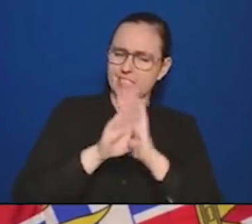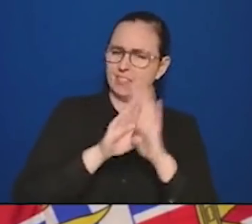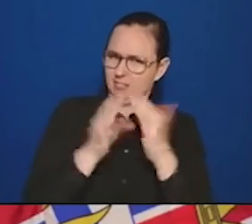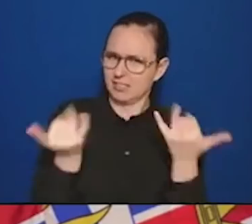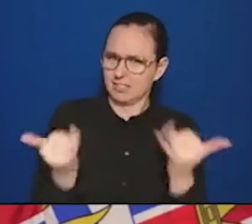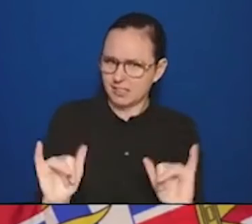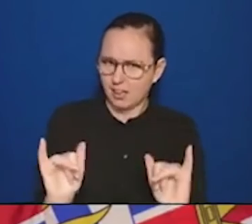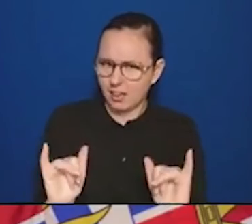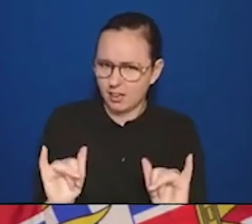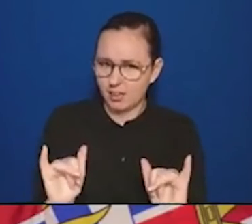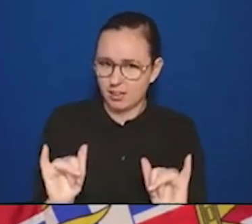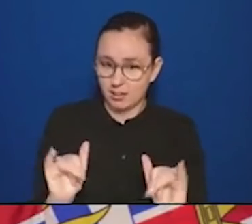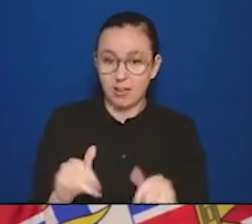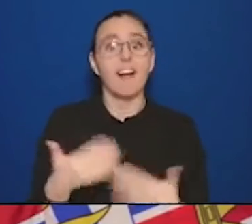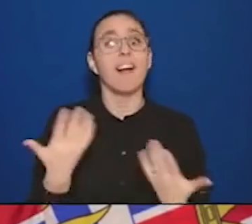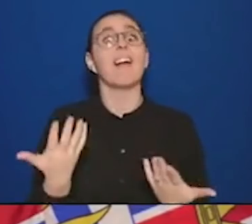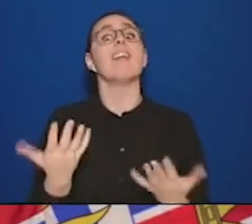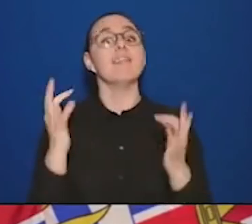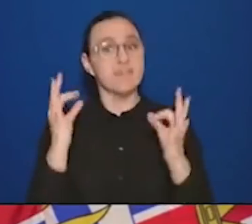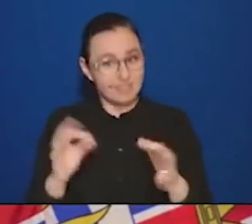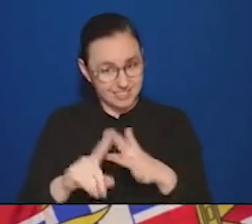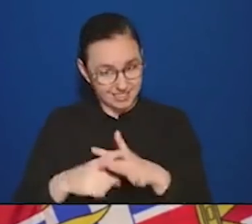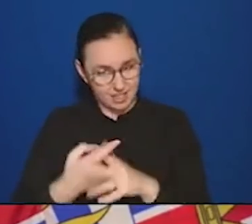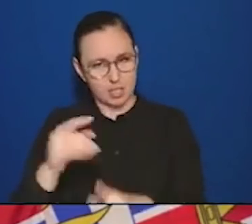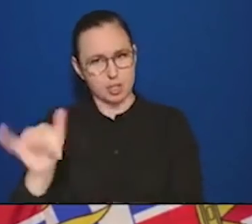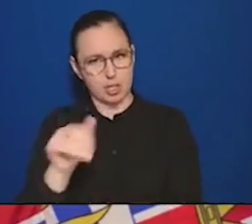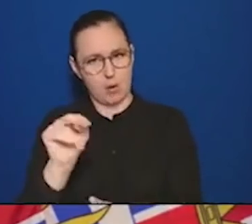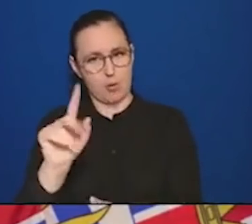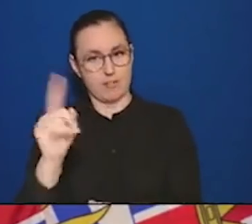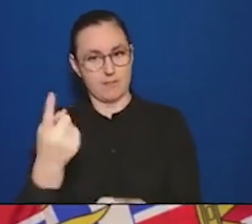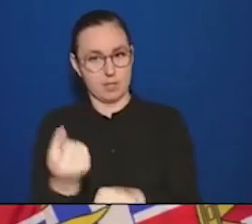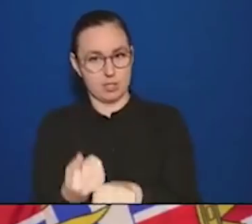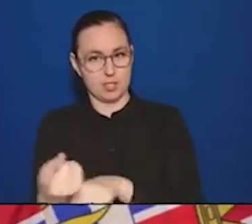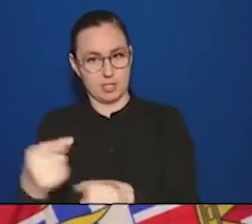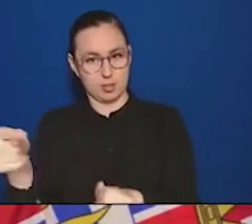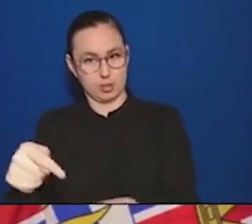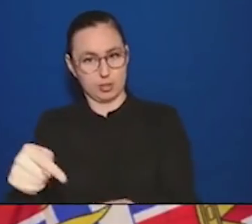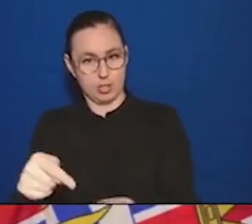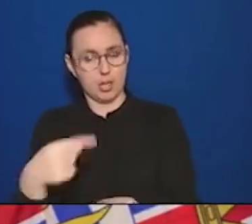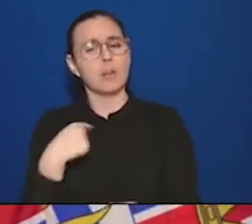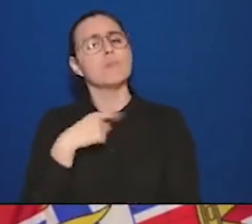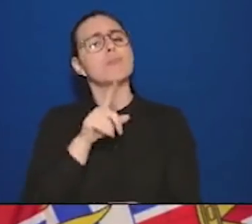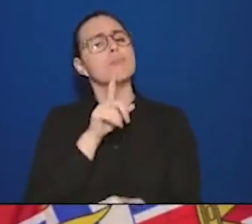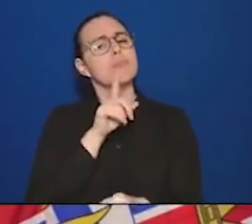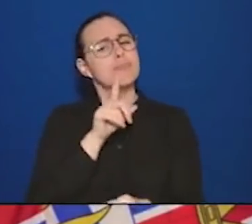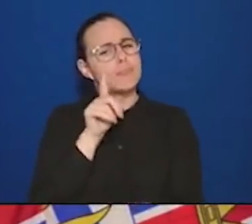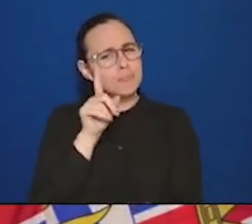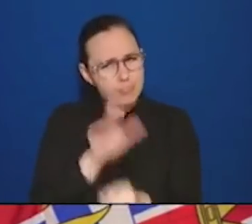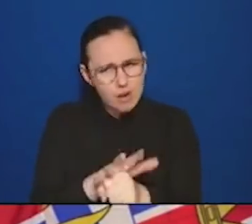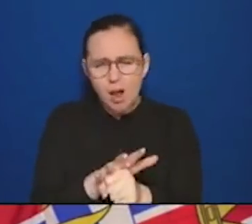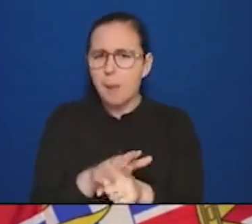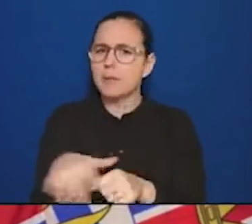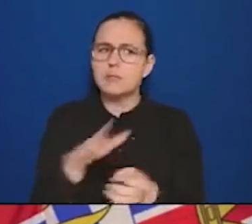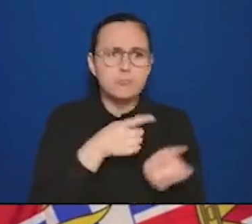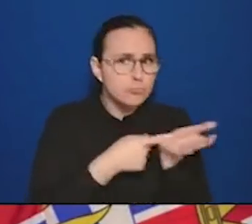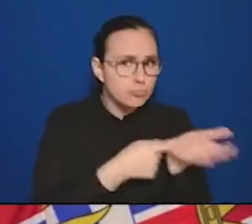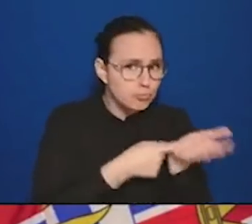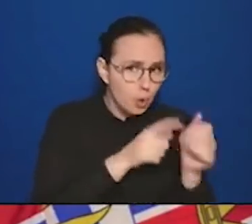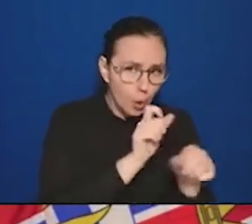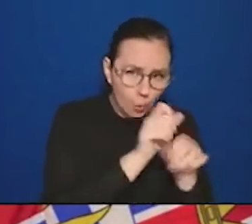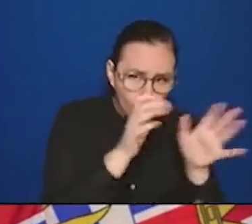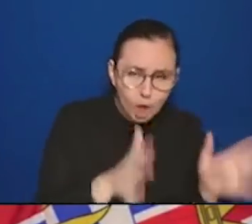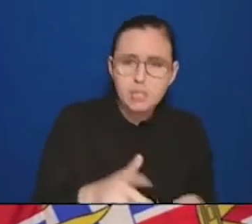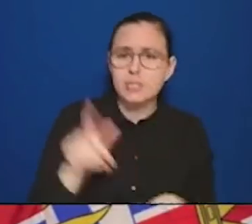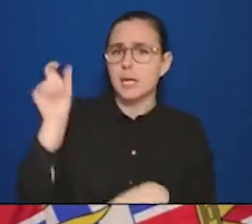1st, 2022, and that we will consult with the businesses, with the workers, and other advocates